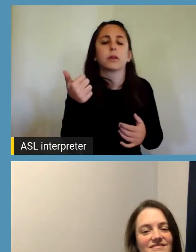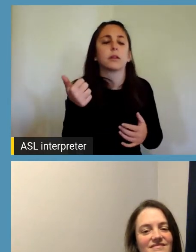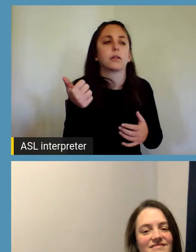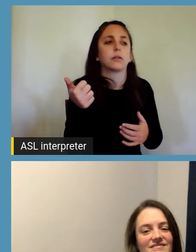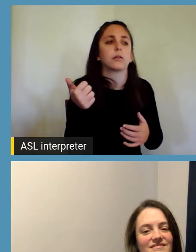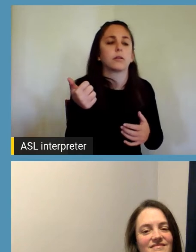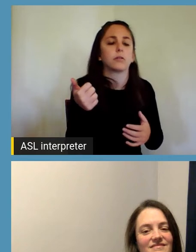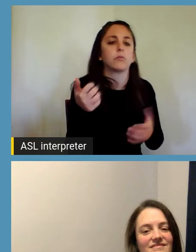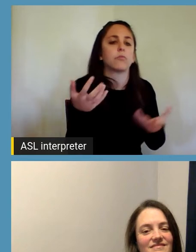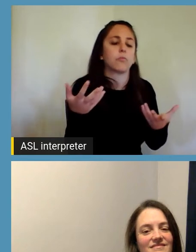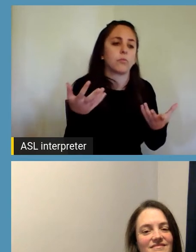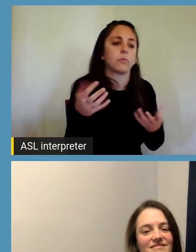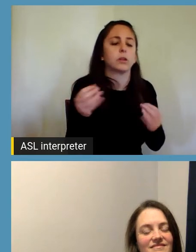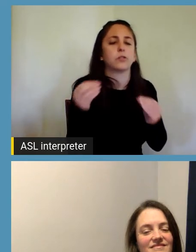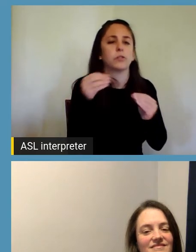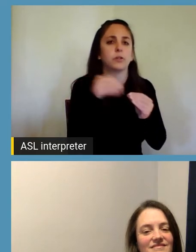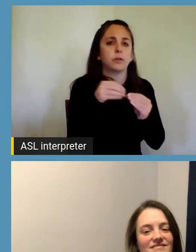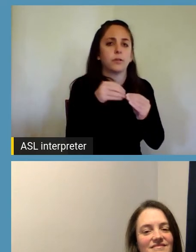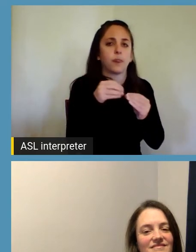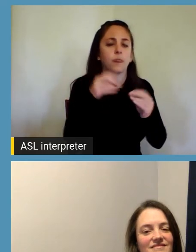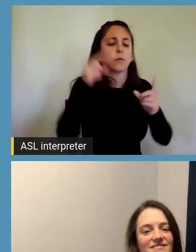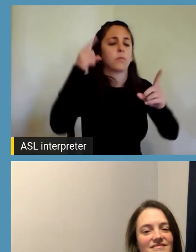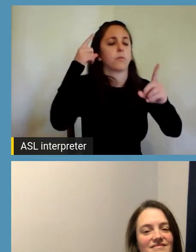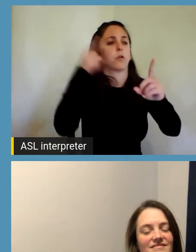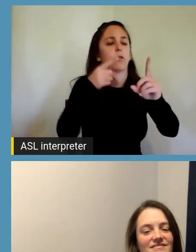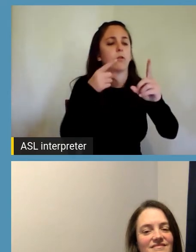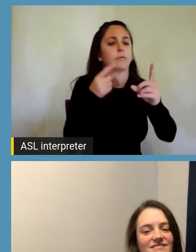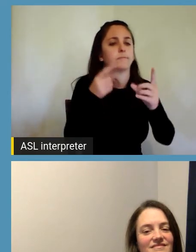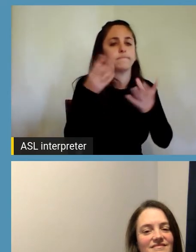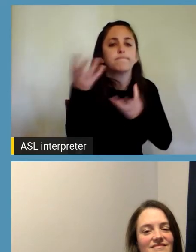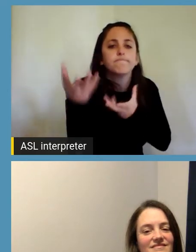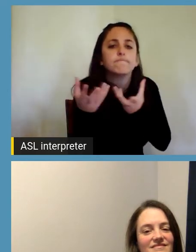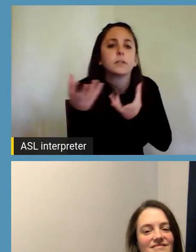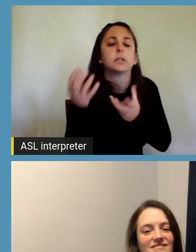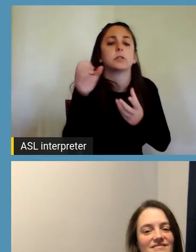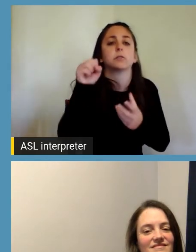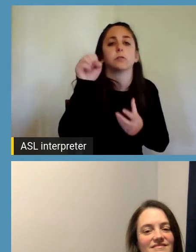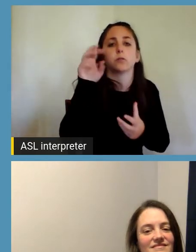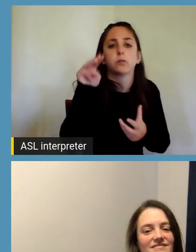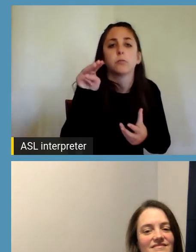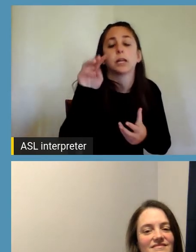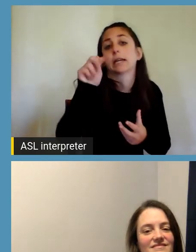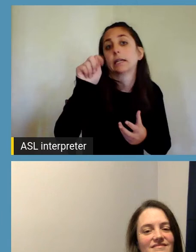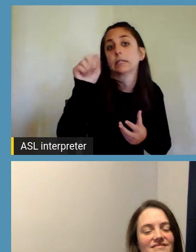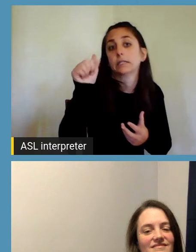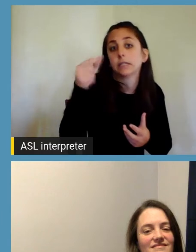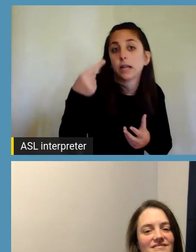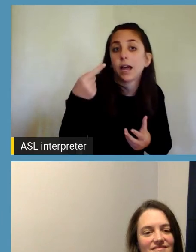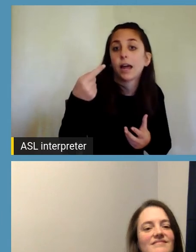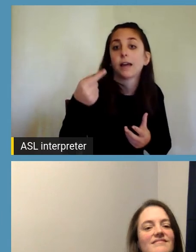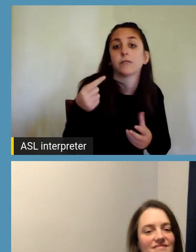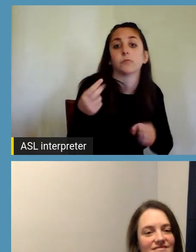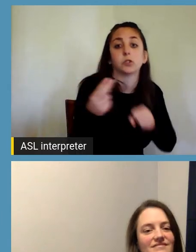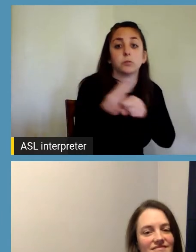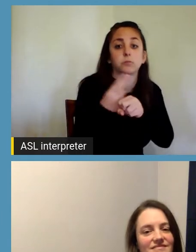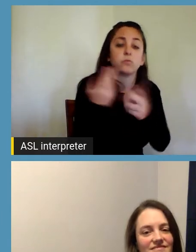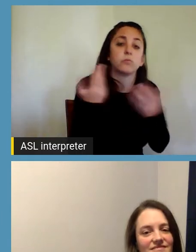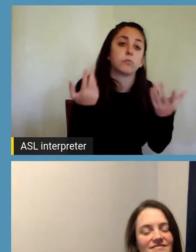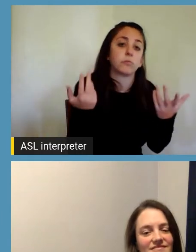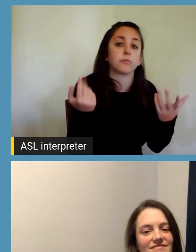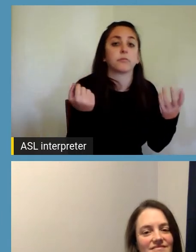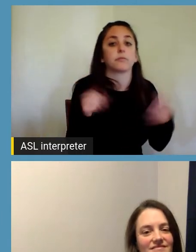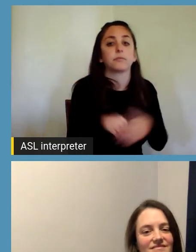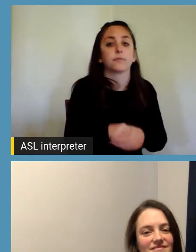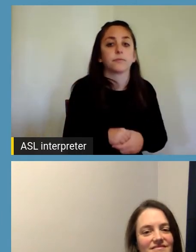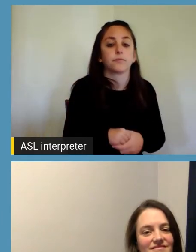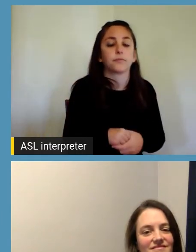as just engaging on social media. When folks tag themselves using the geotag when they go on Instagram and